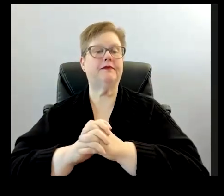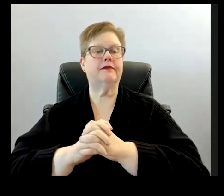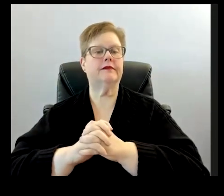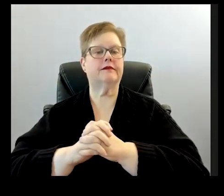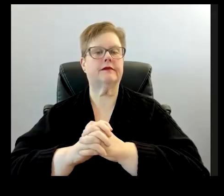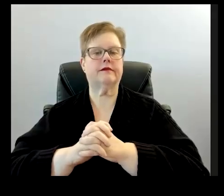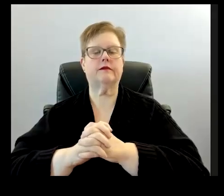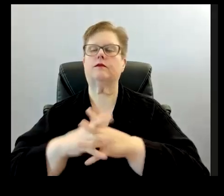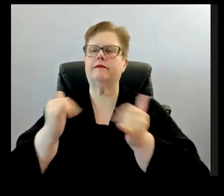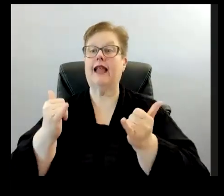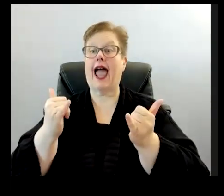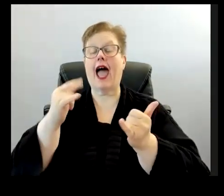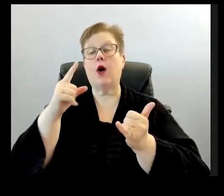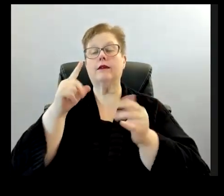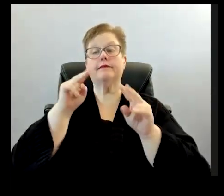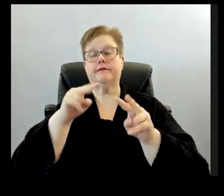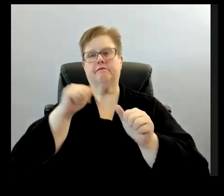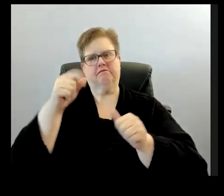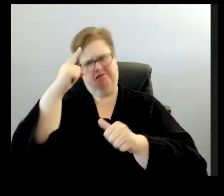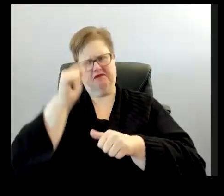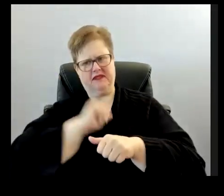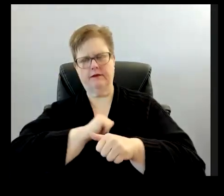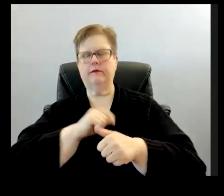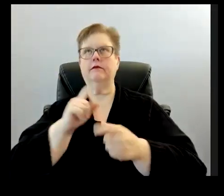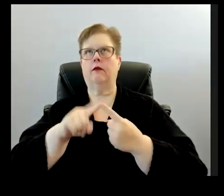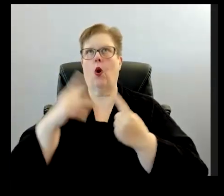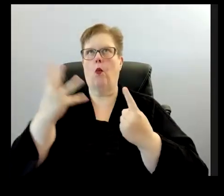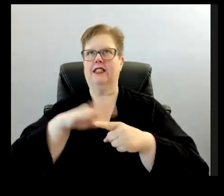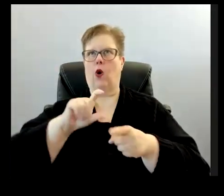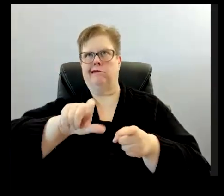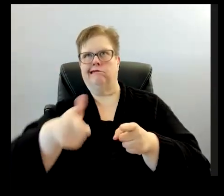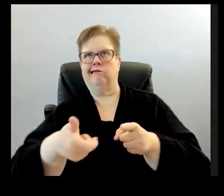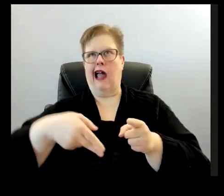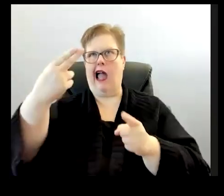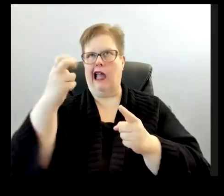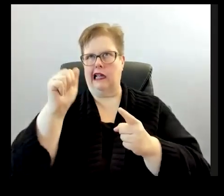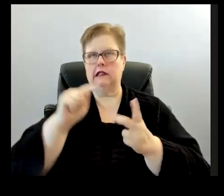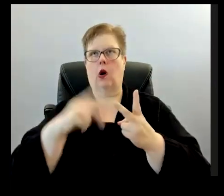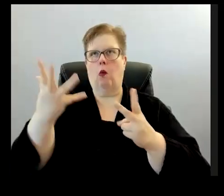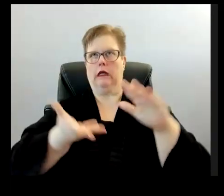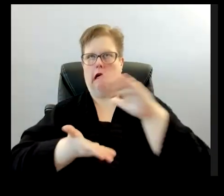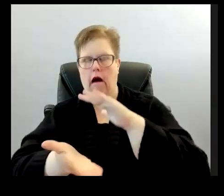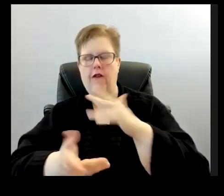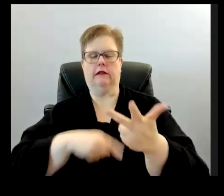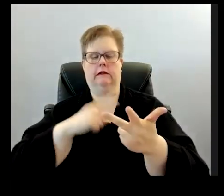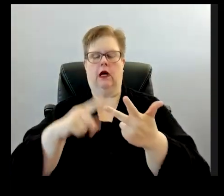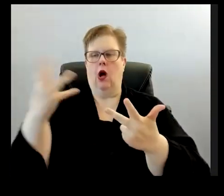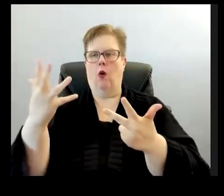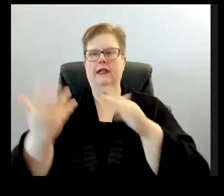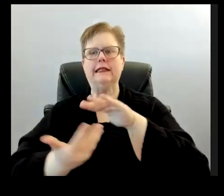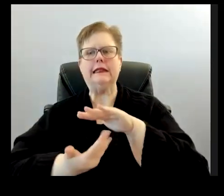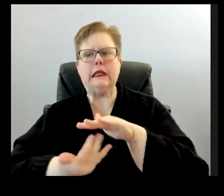So again, think now. I can think for myself. What's on high heat? What's in the oven? What's simmering? And what,